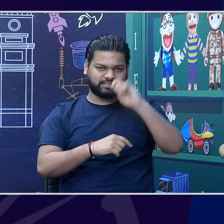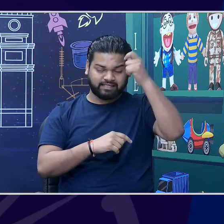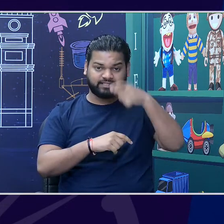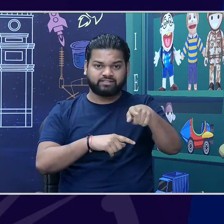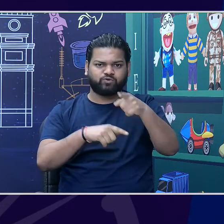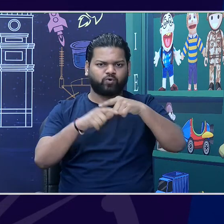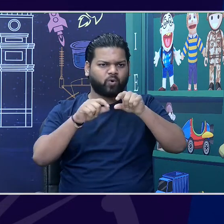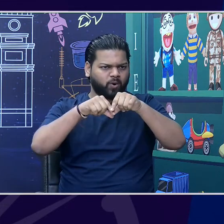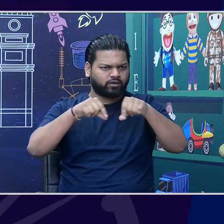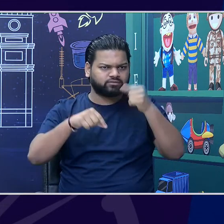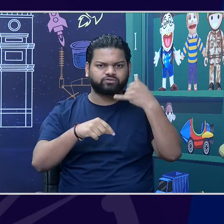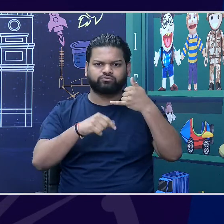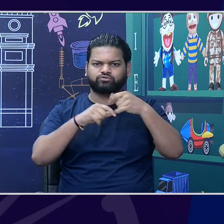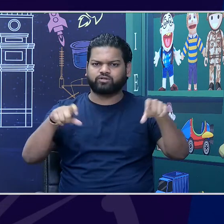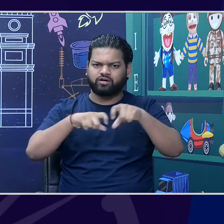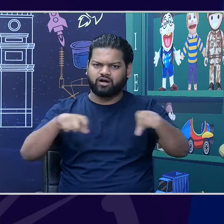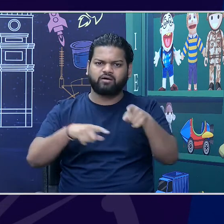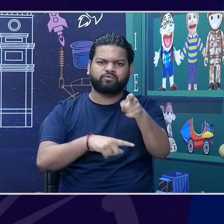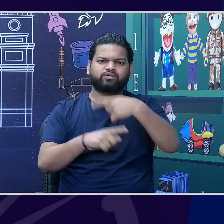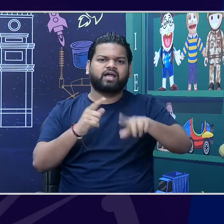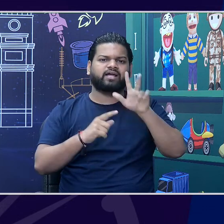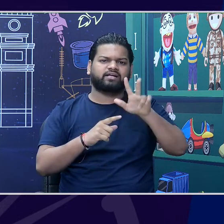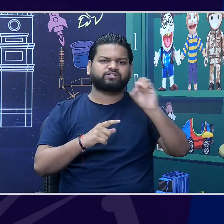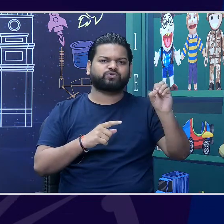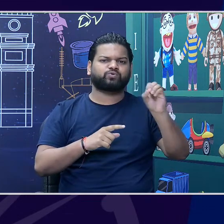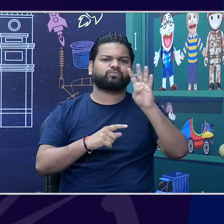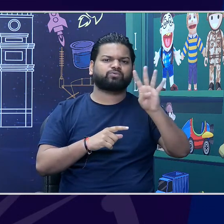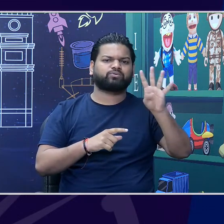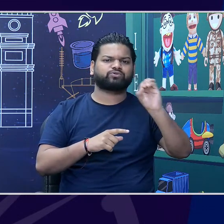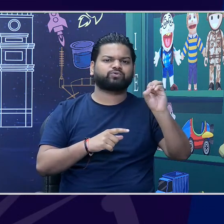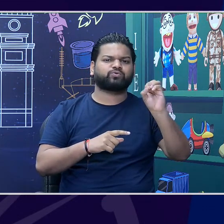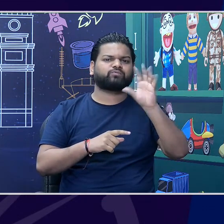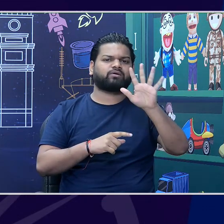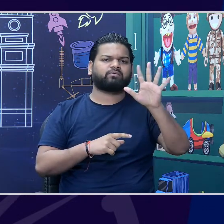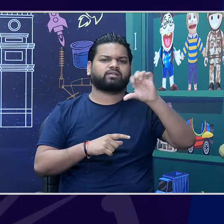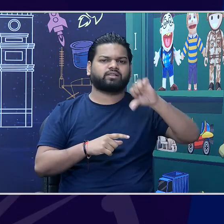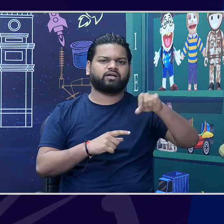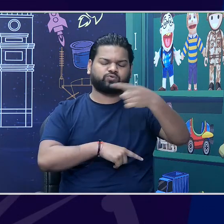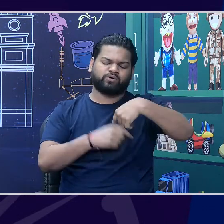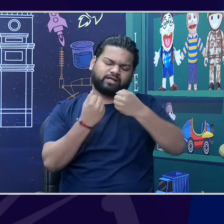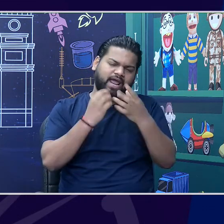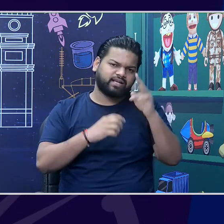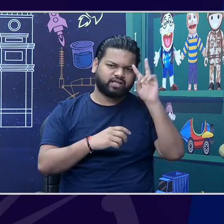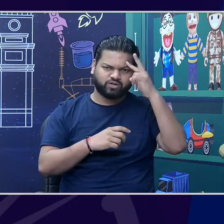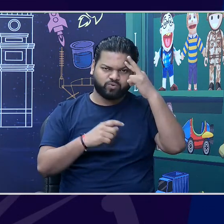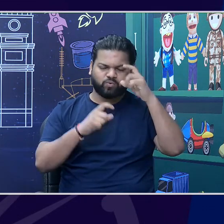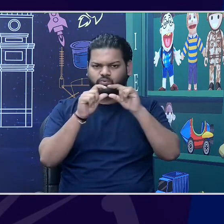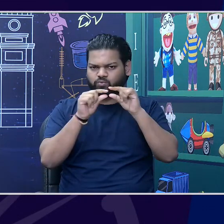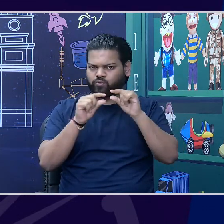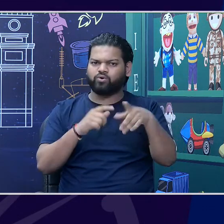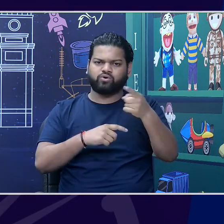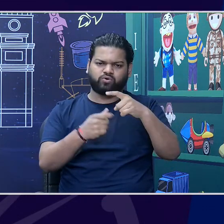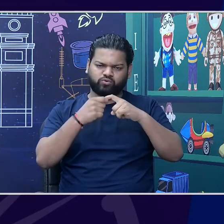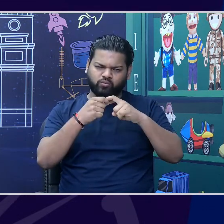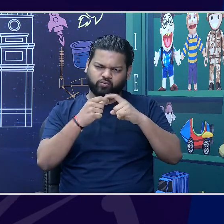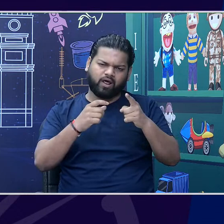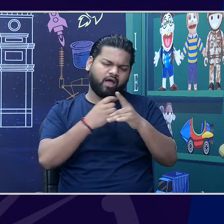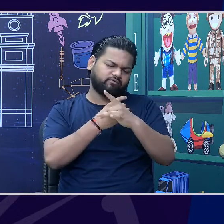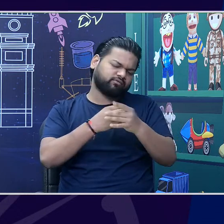8800440559 is the number. With the help of it you can call us and directly connect with us. If you have any questions or queries, do call